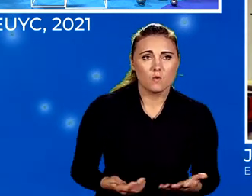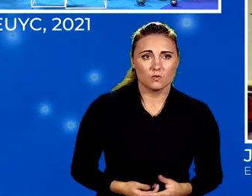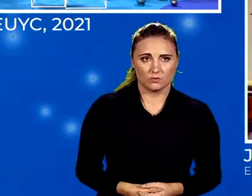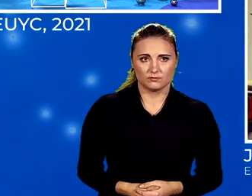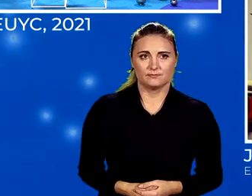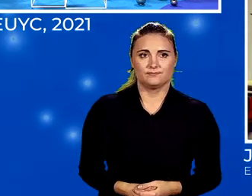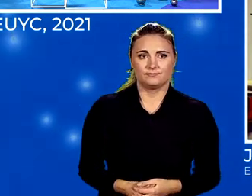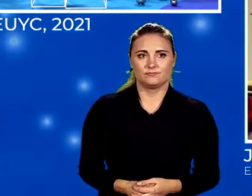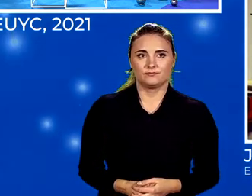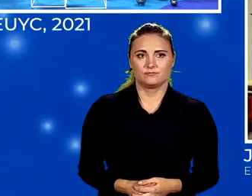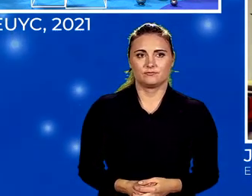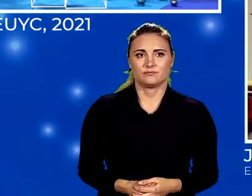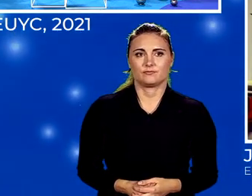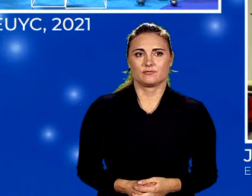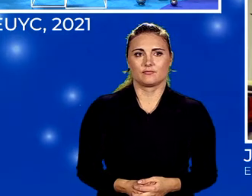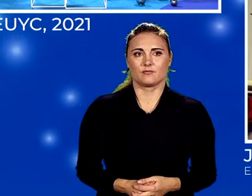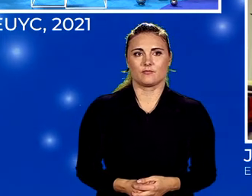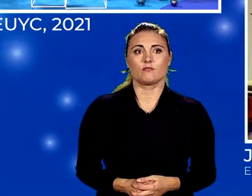huge packages